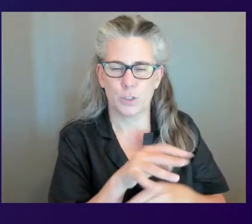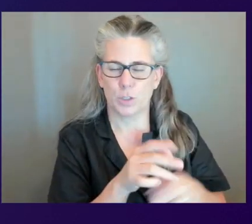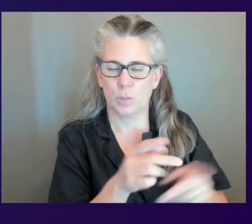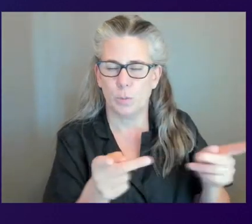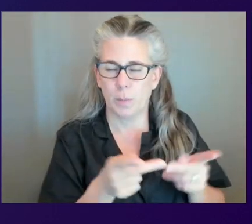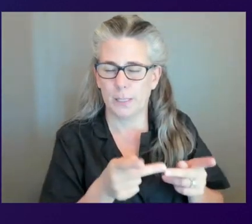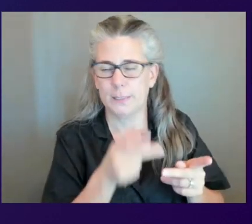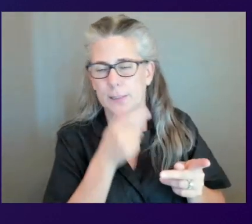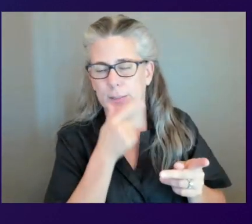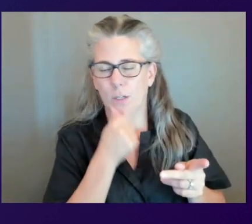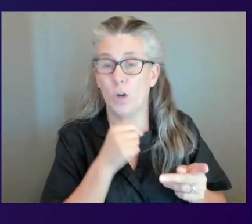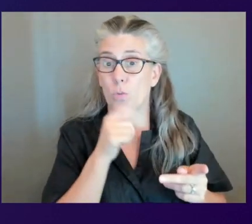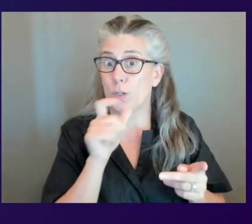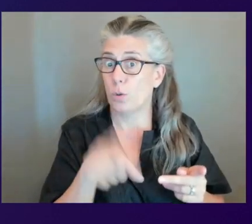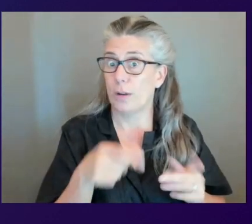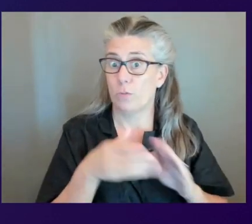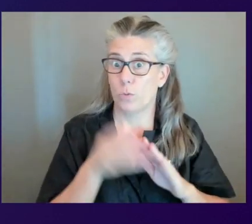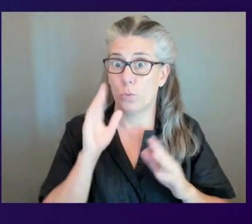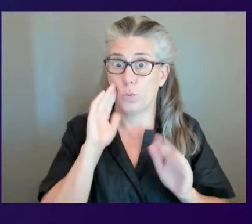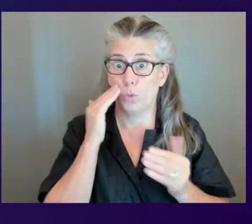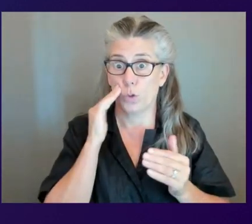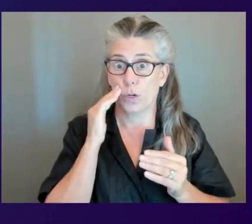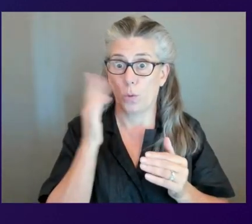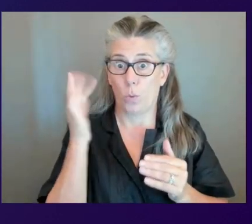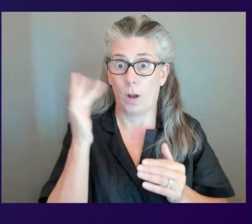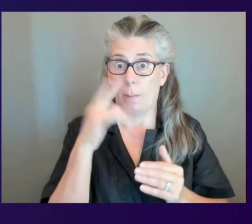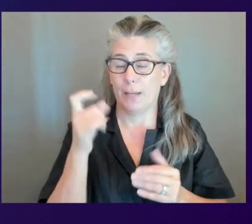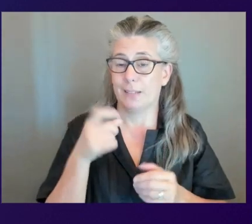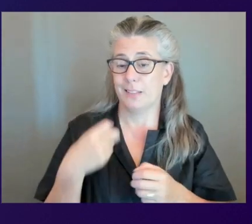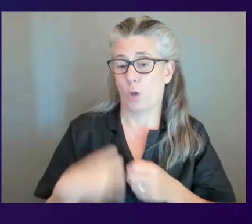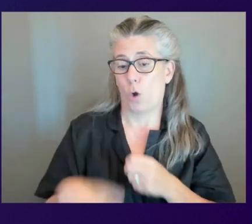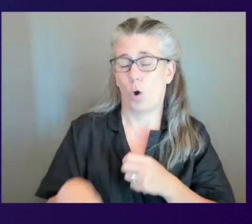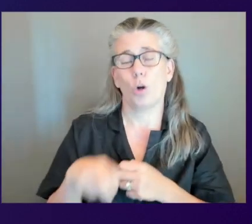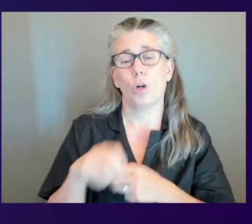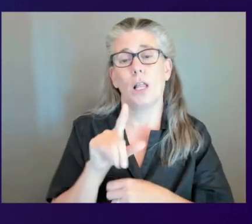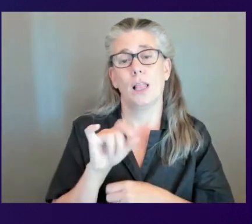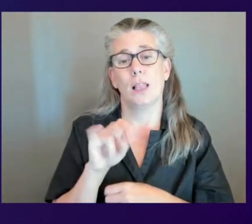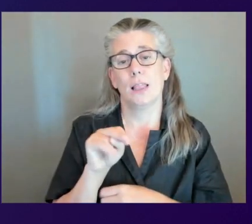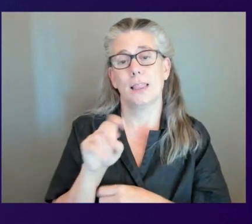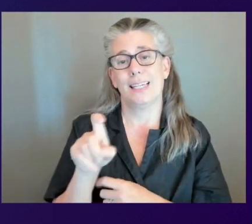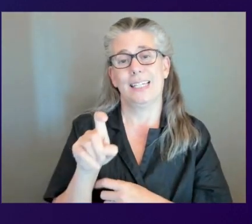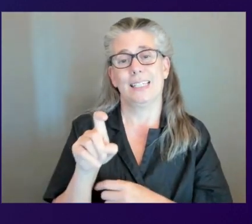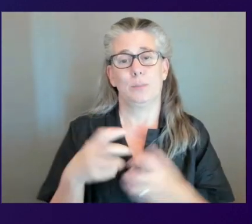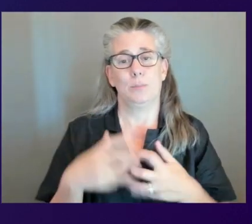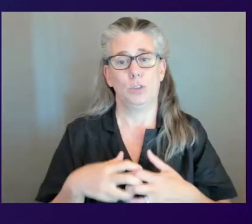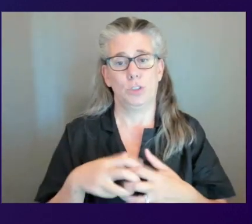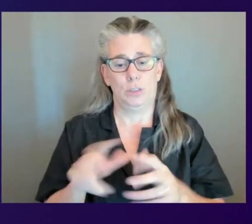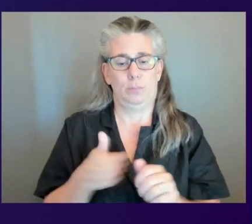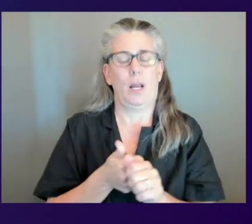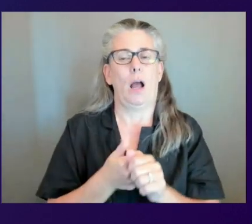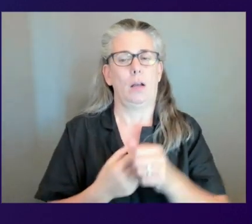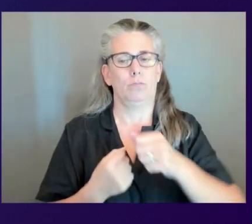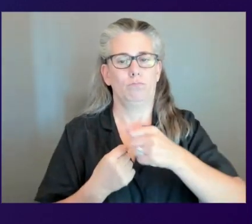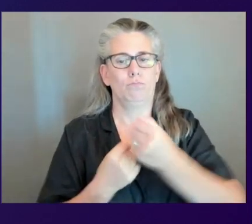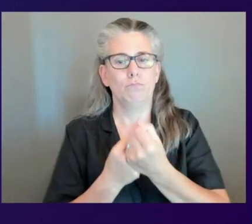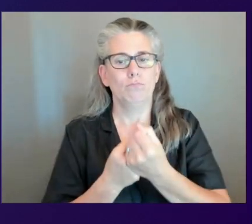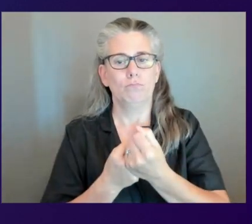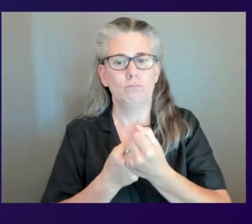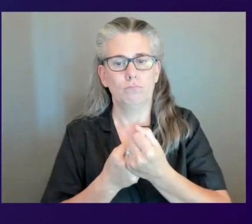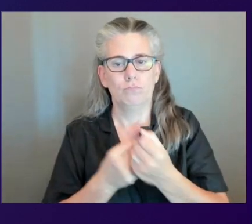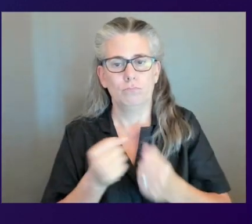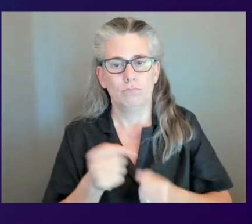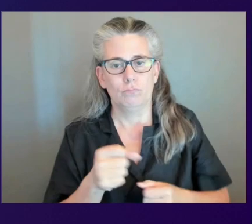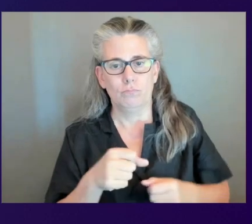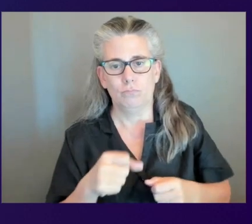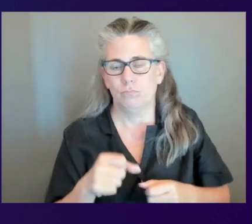it's this hard Linux machine behind the scenes. Those links that I send you are really important, Jeff, and they're all